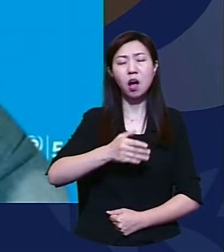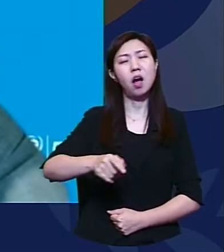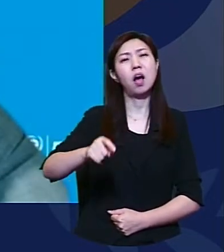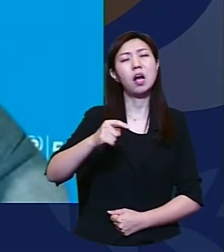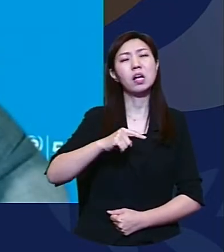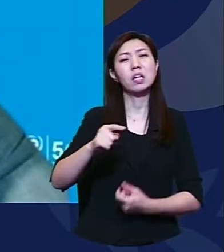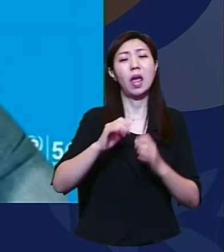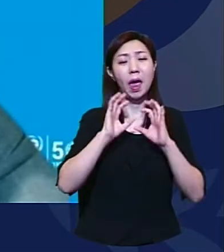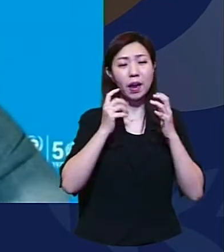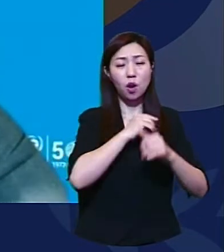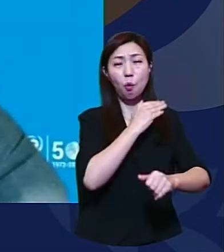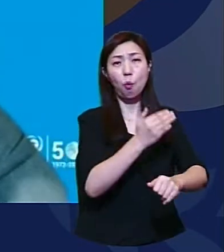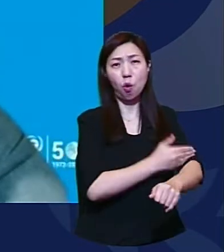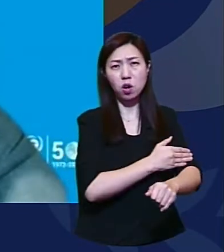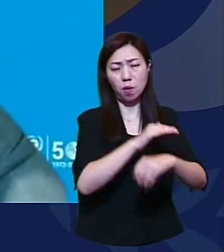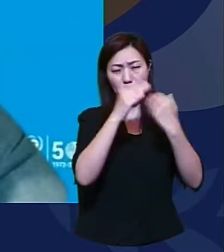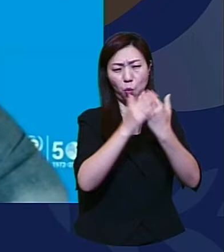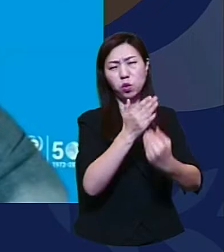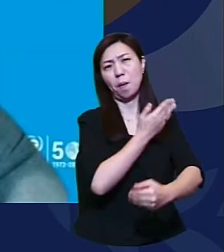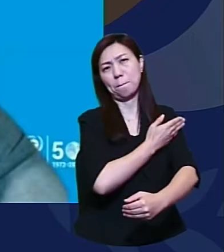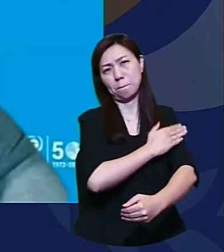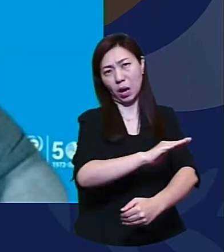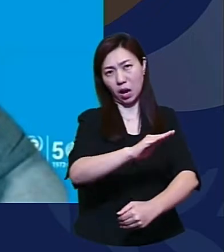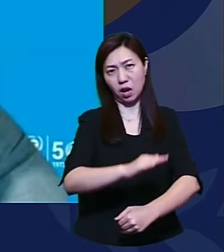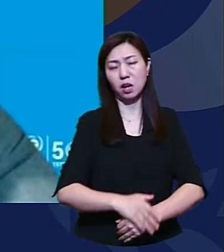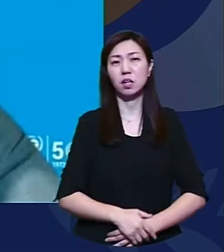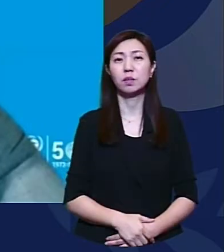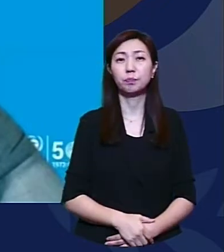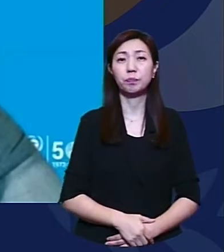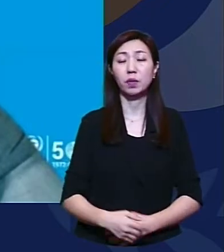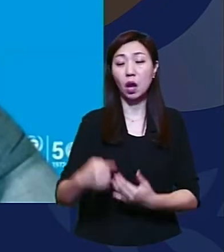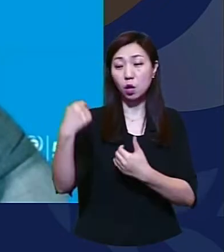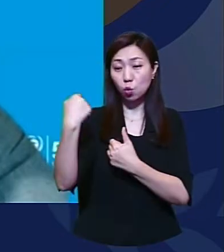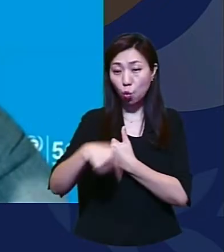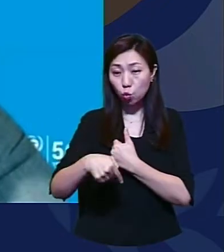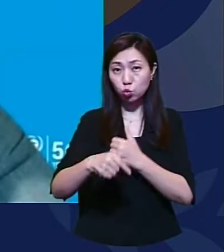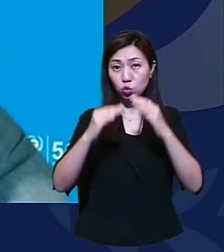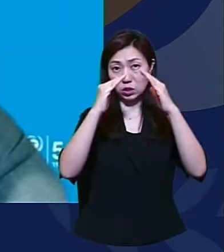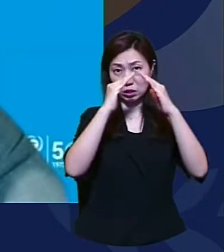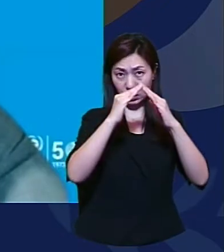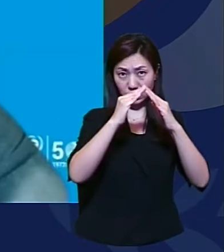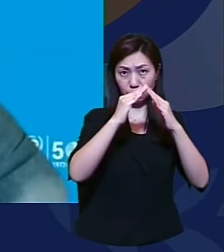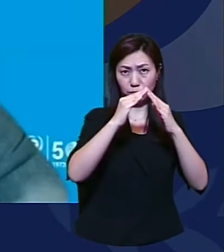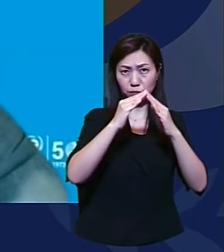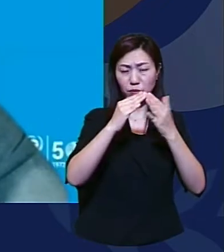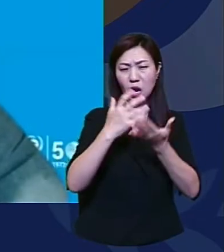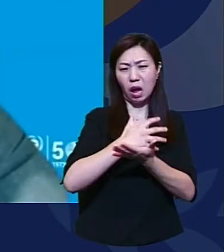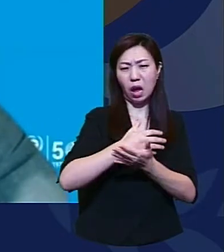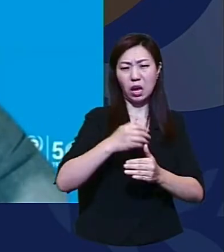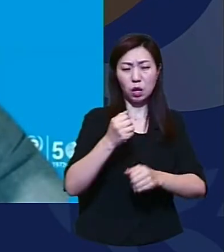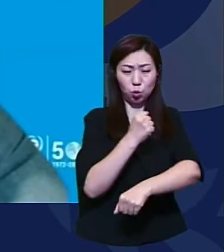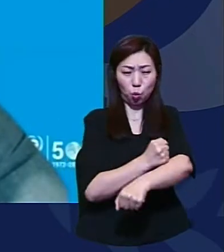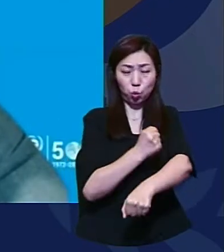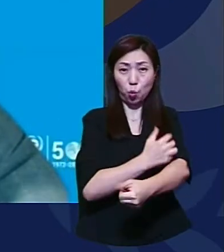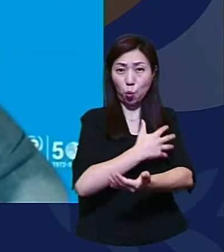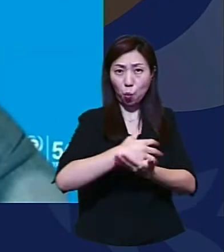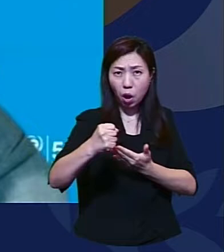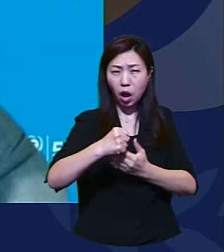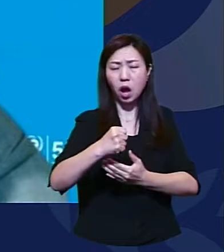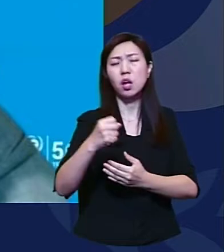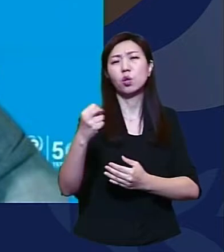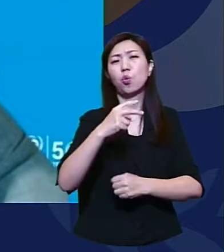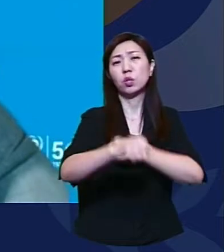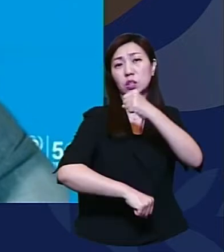safe water, to education, housing, freedom from exploitation, and even their rights to